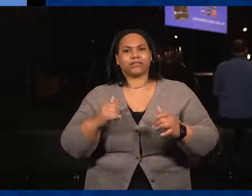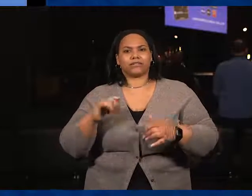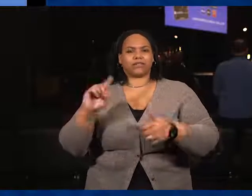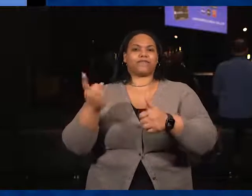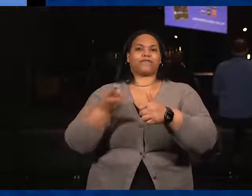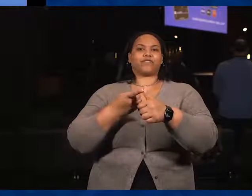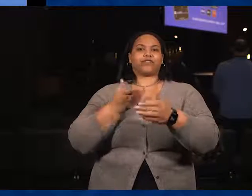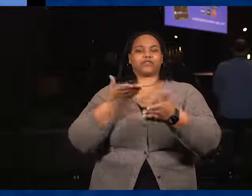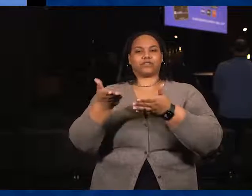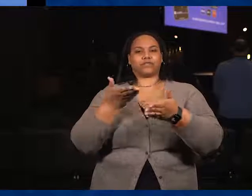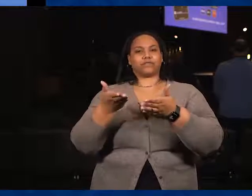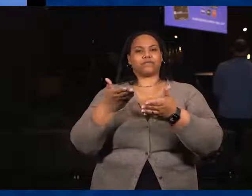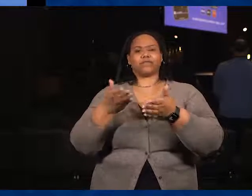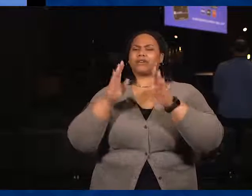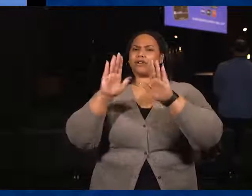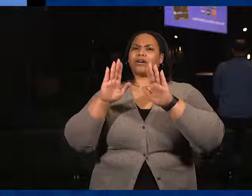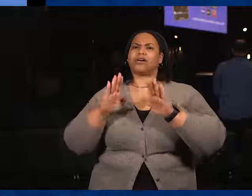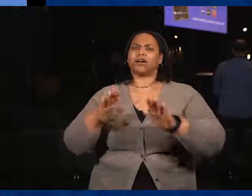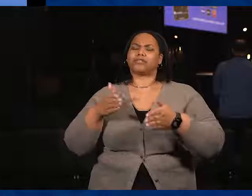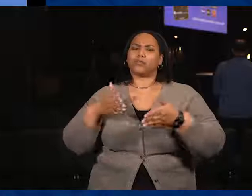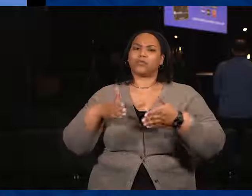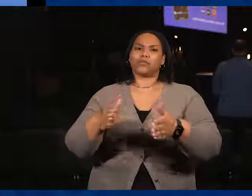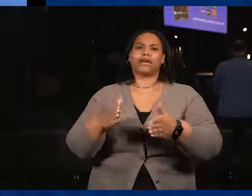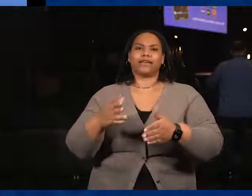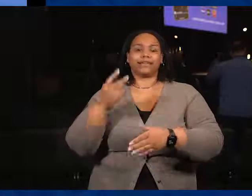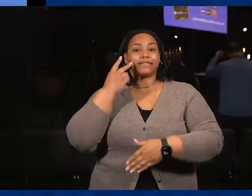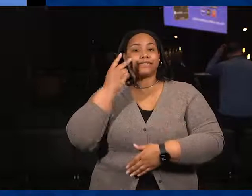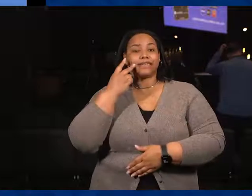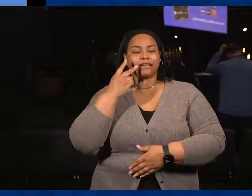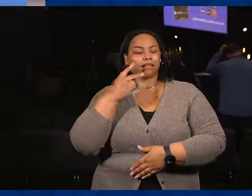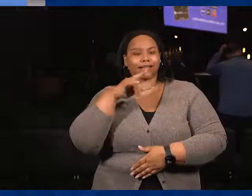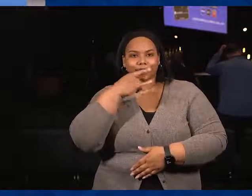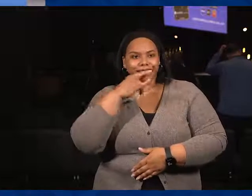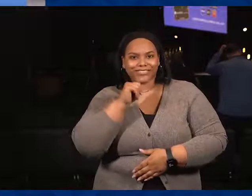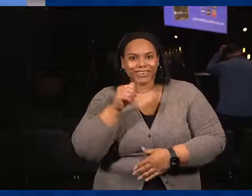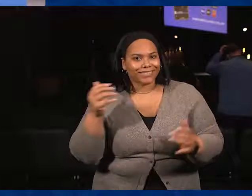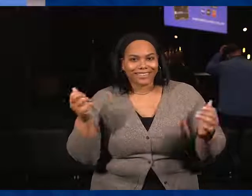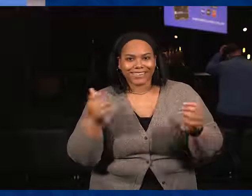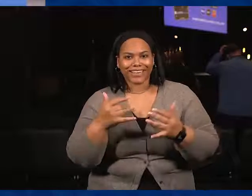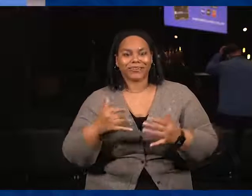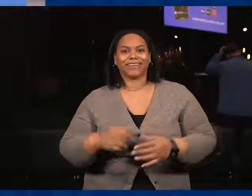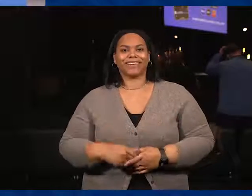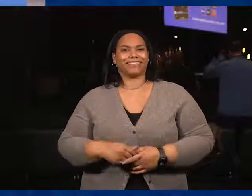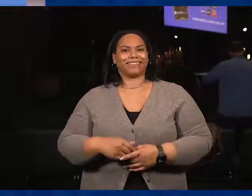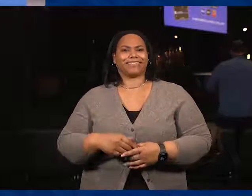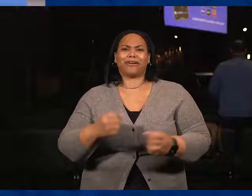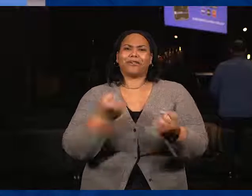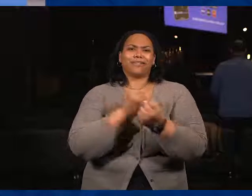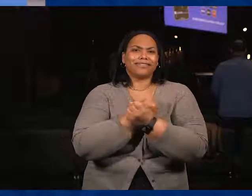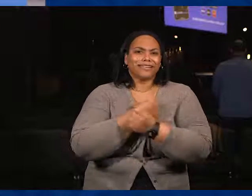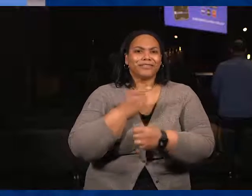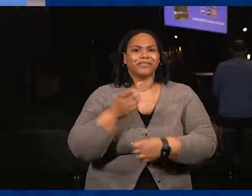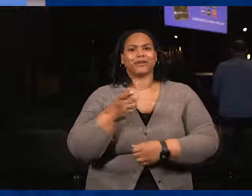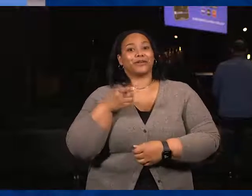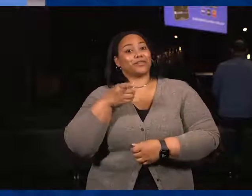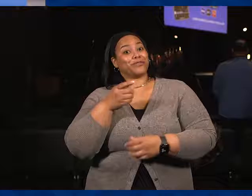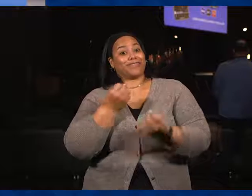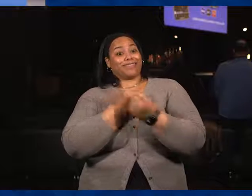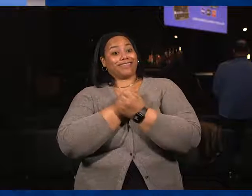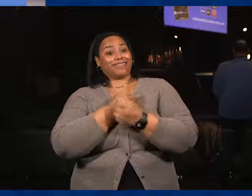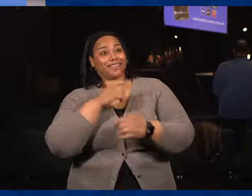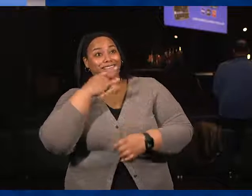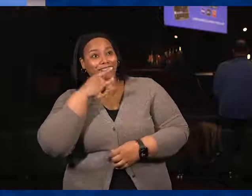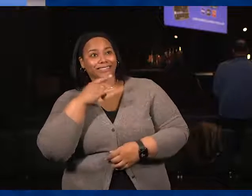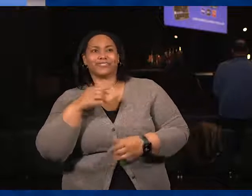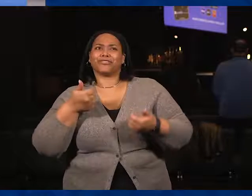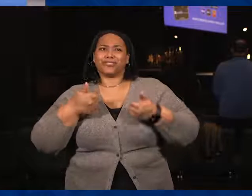a great way to come and just see that the kids aren't scary and that they'll really love you and you'll love them. So you can just go